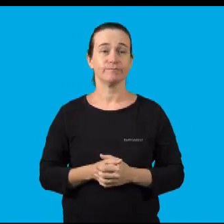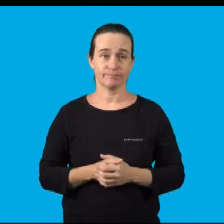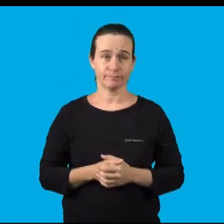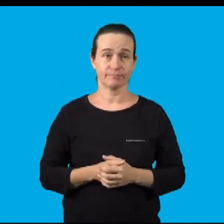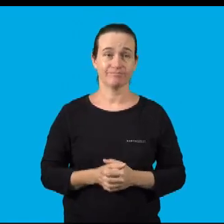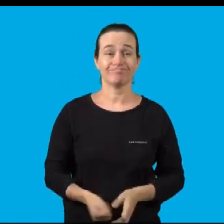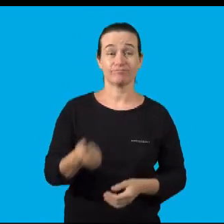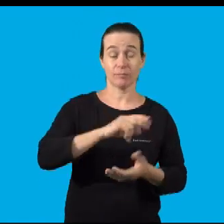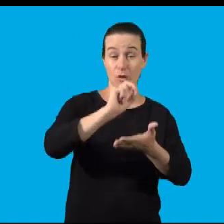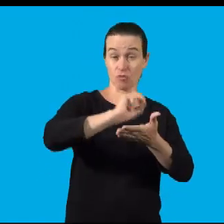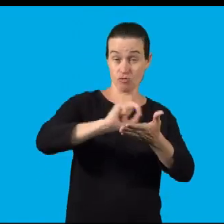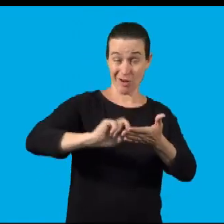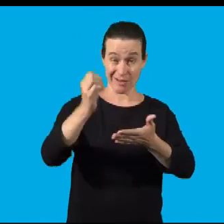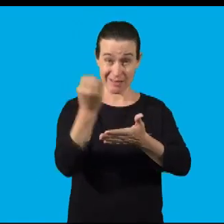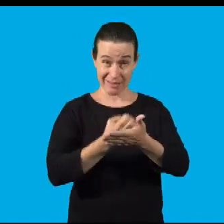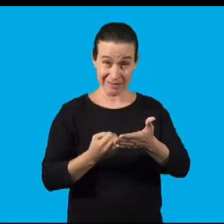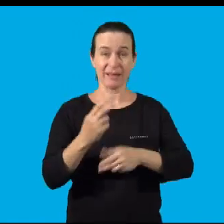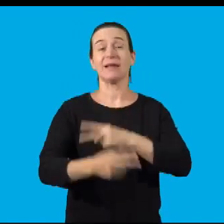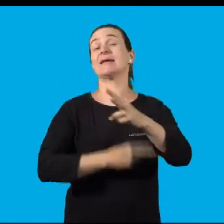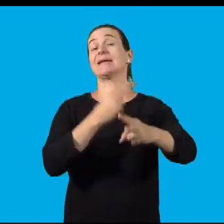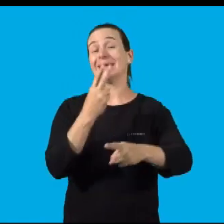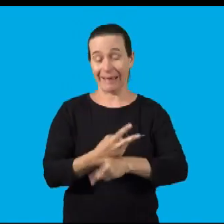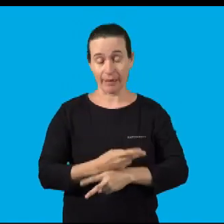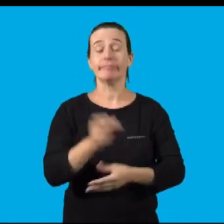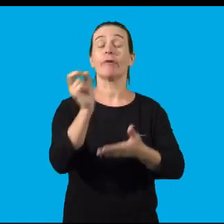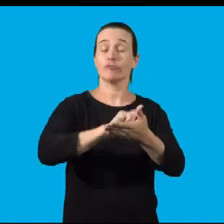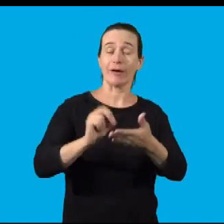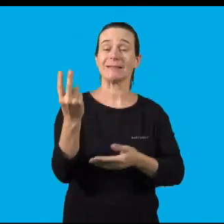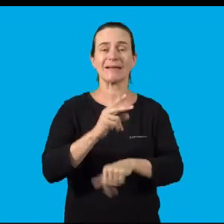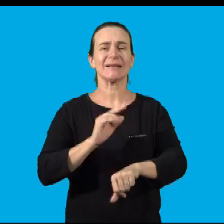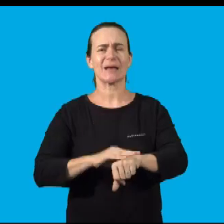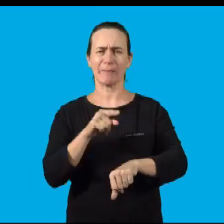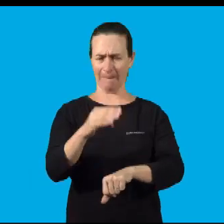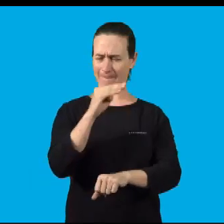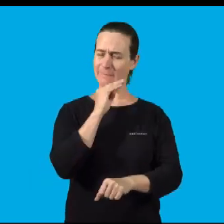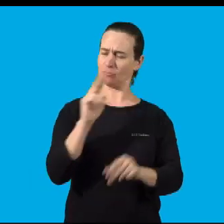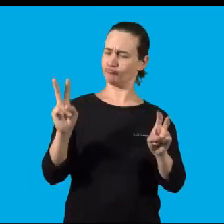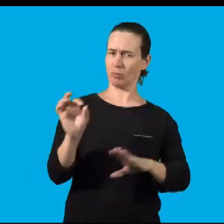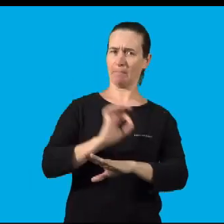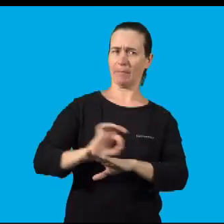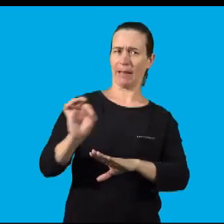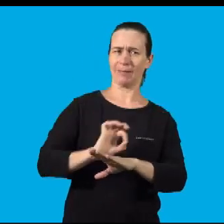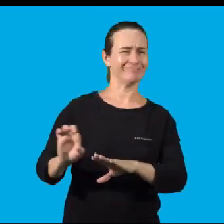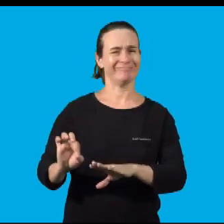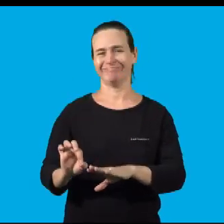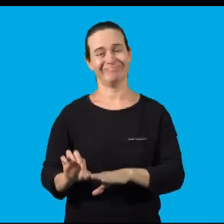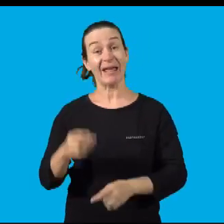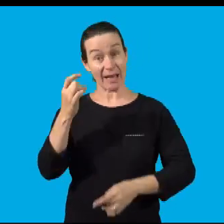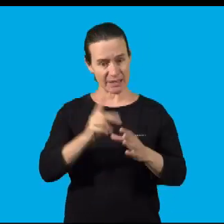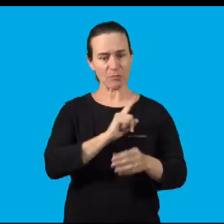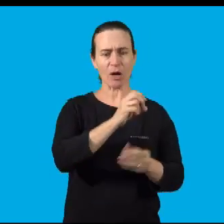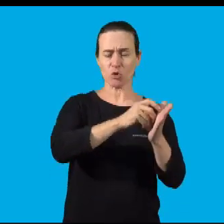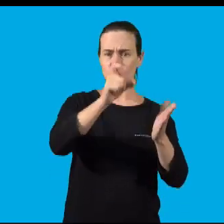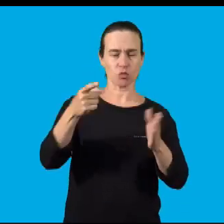Writing the essay and then rewriting it does not constitute to planning and is the reason for some candidates not